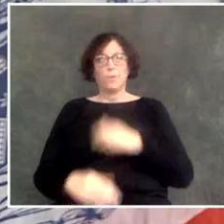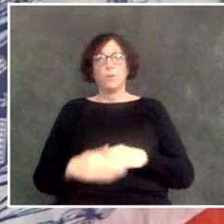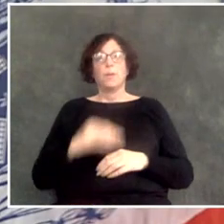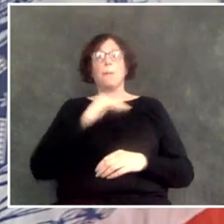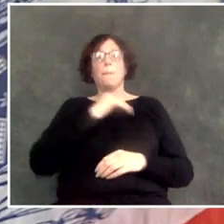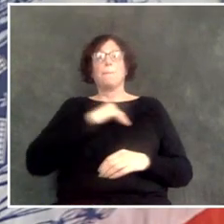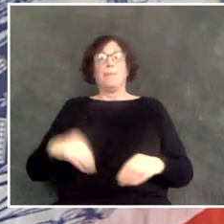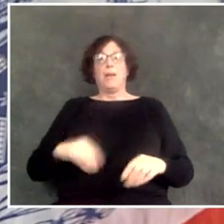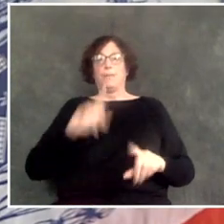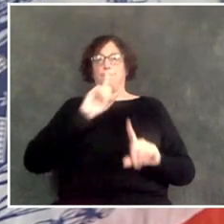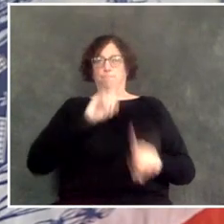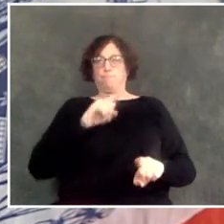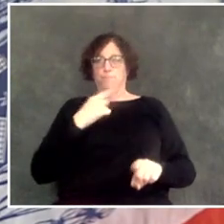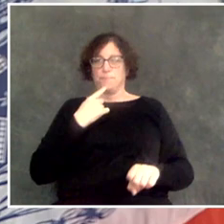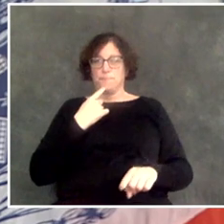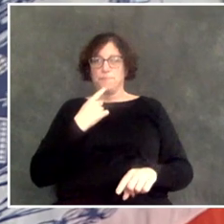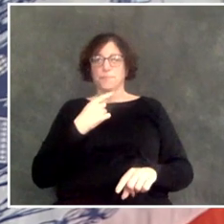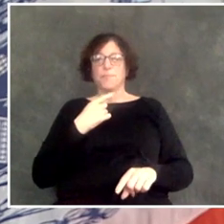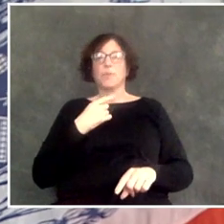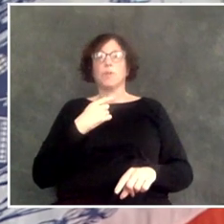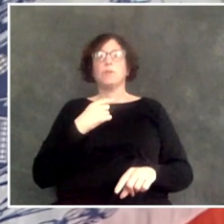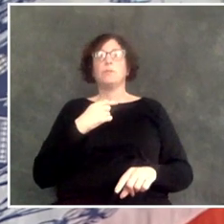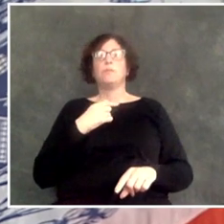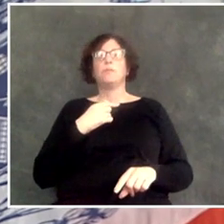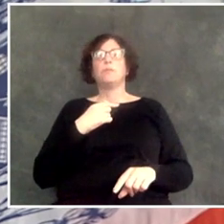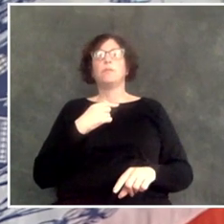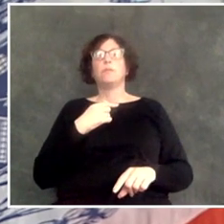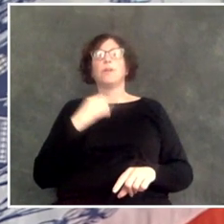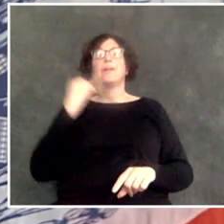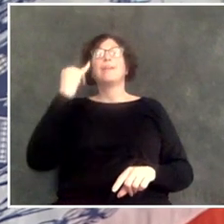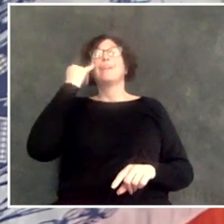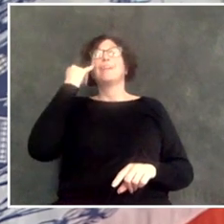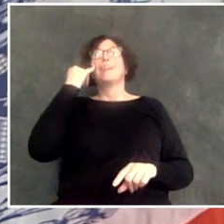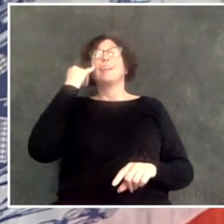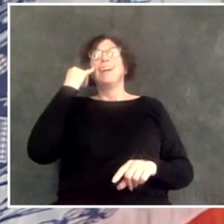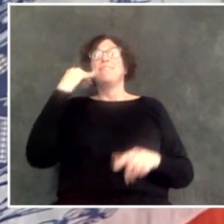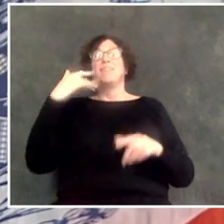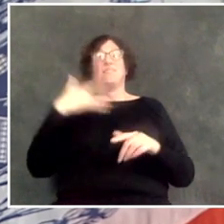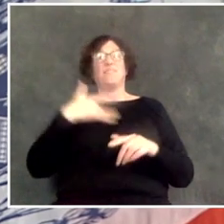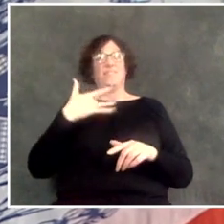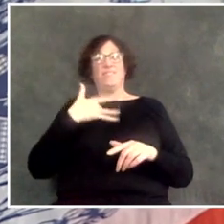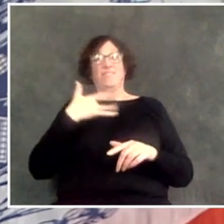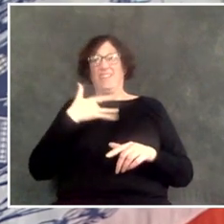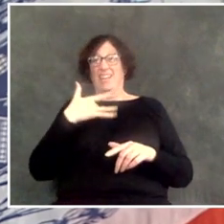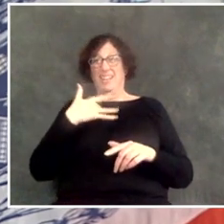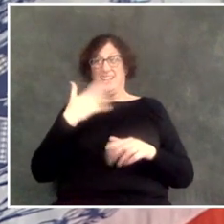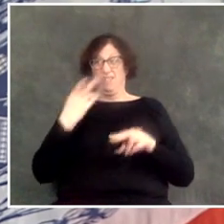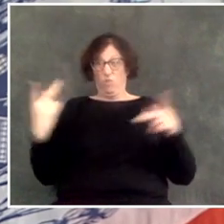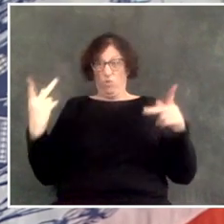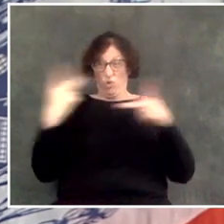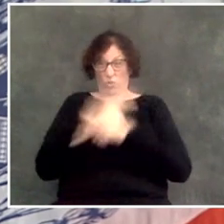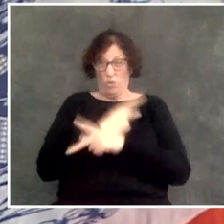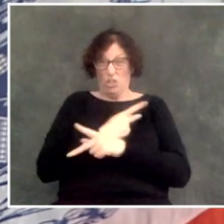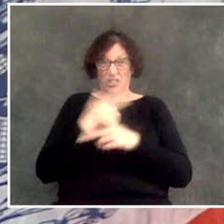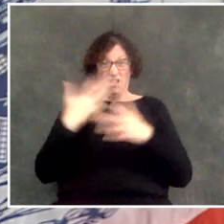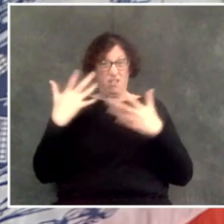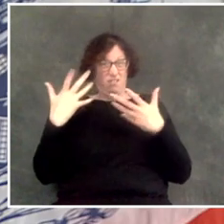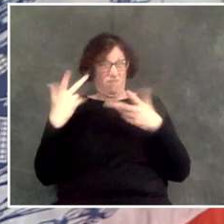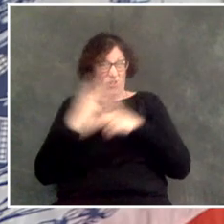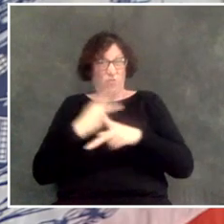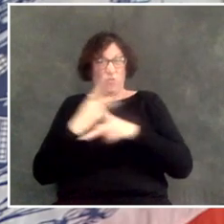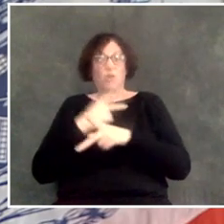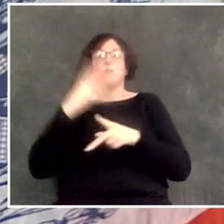worst is behind us and things are going to truly consistently get better, we will be right here at City Hall telling you that for